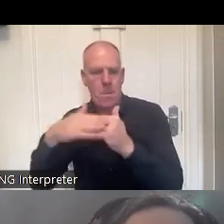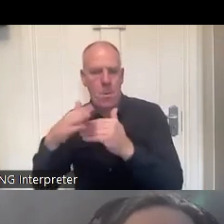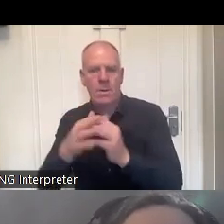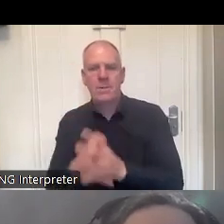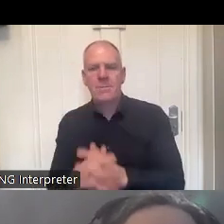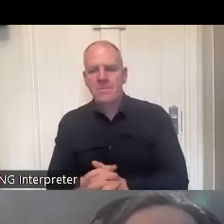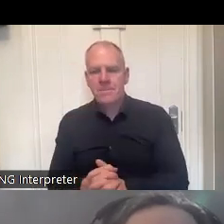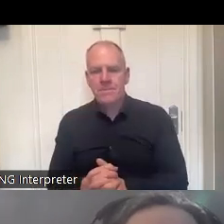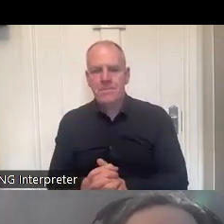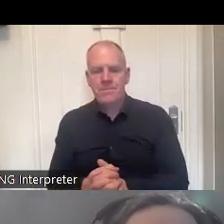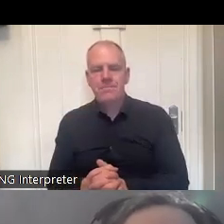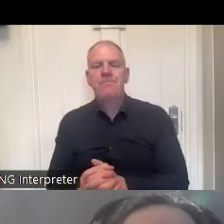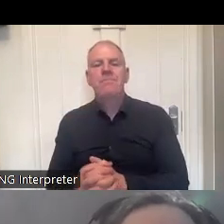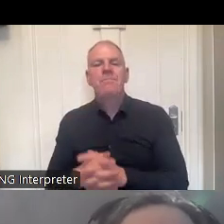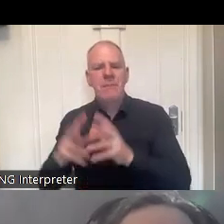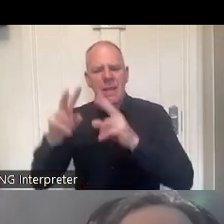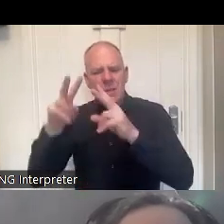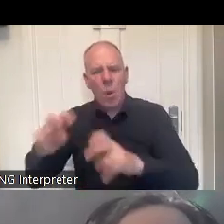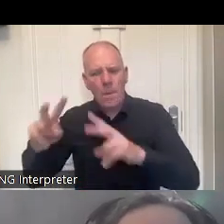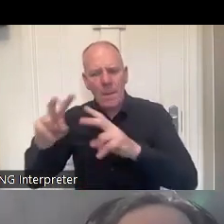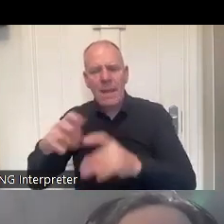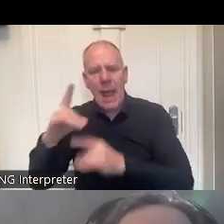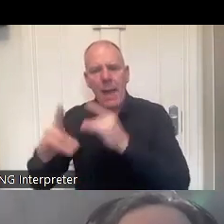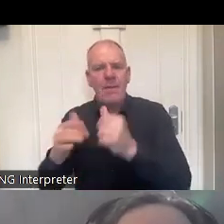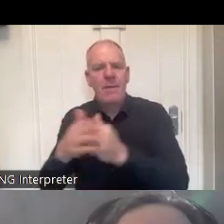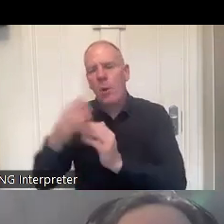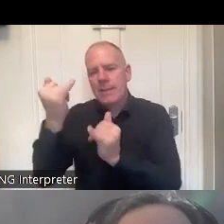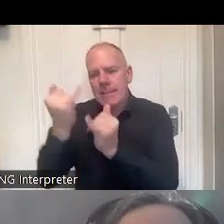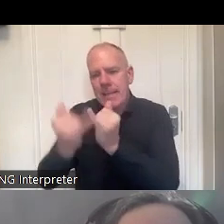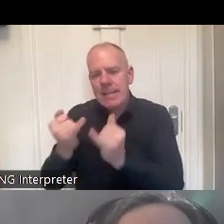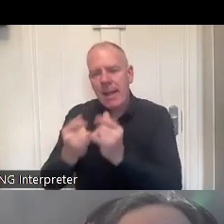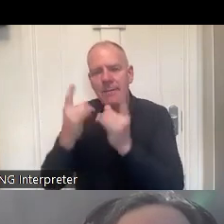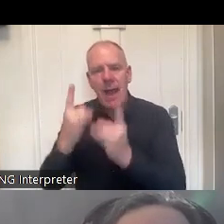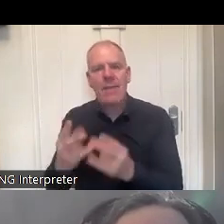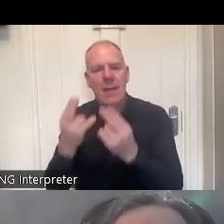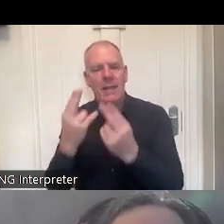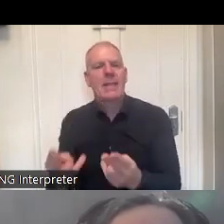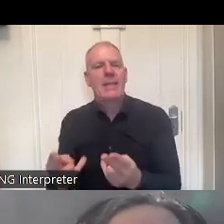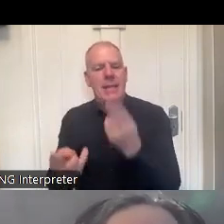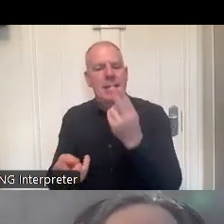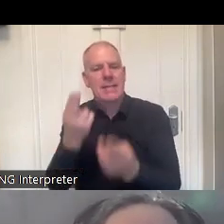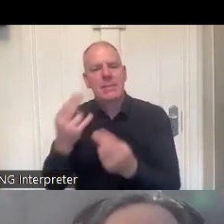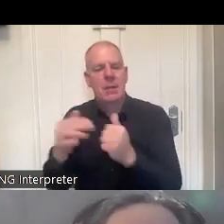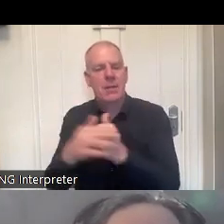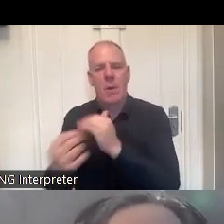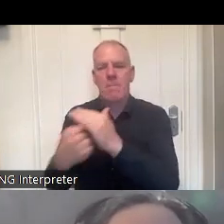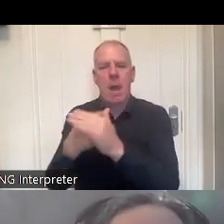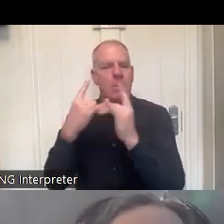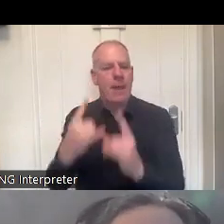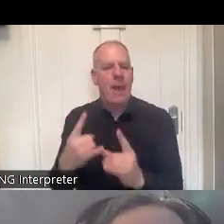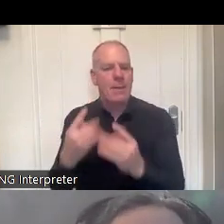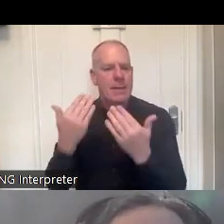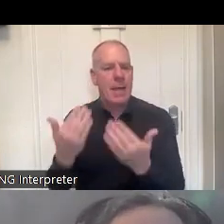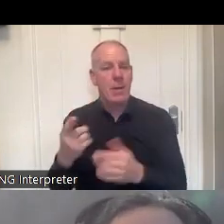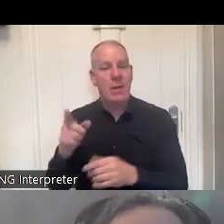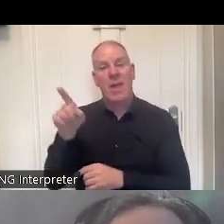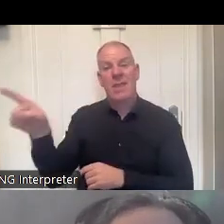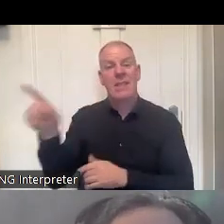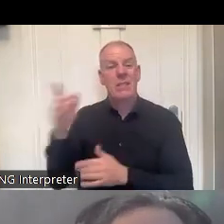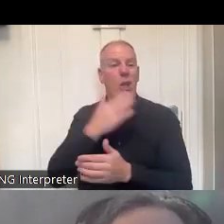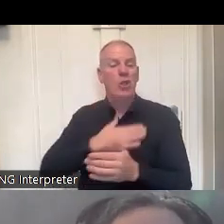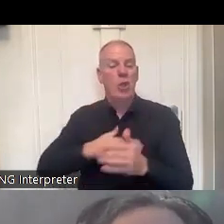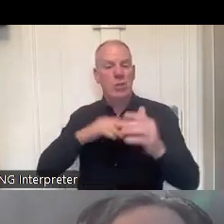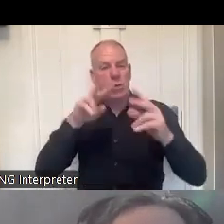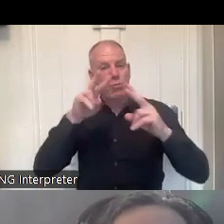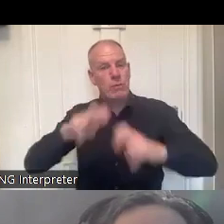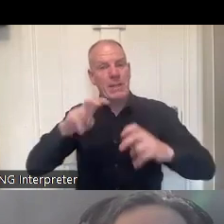And scoping is underway for more detailed health needs assessments for migrant health at the moment. That's just the domains that are being looked at for these